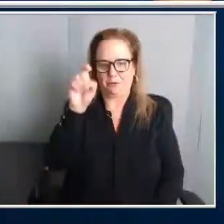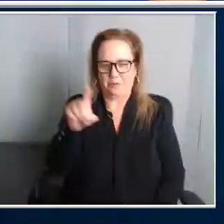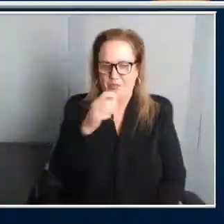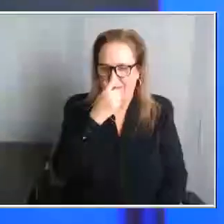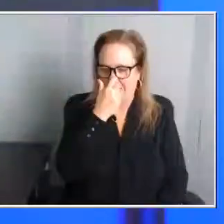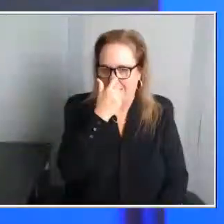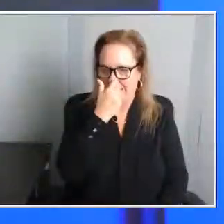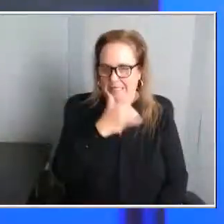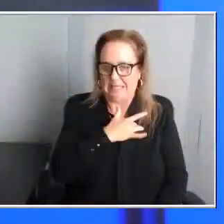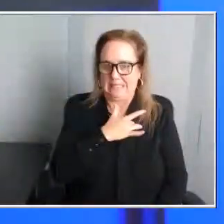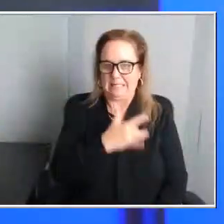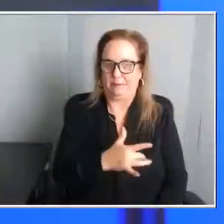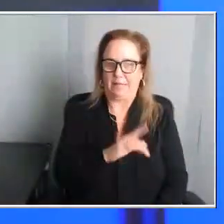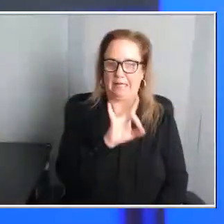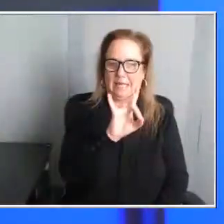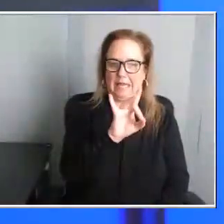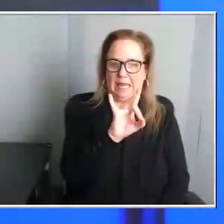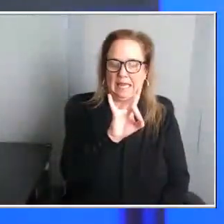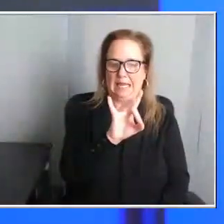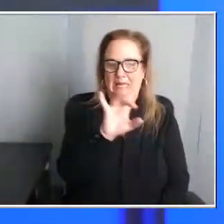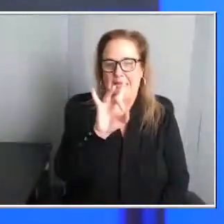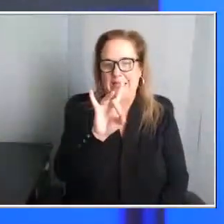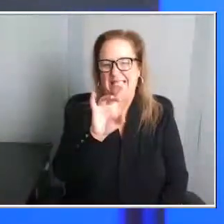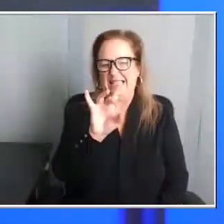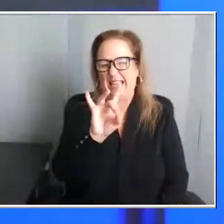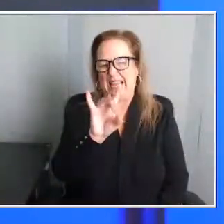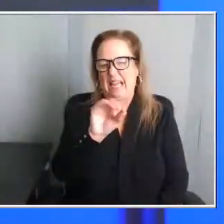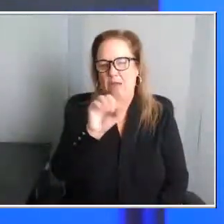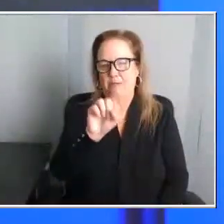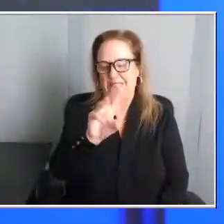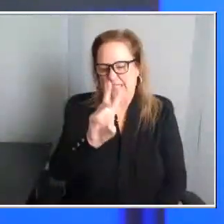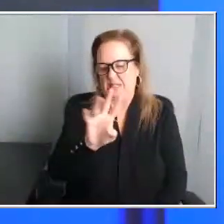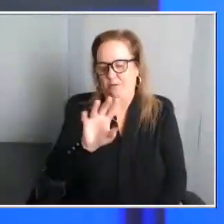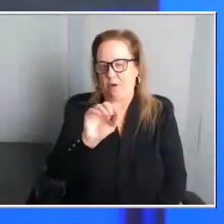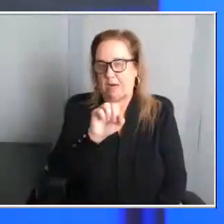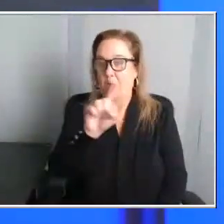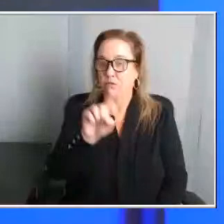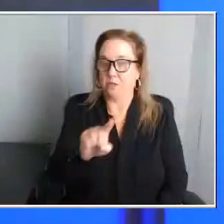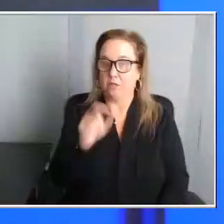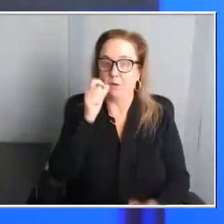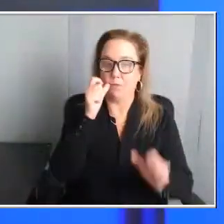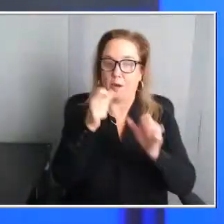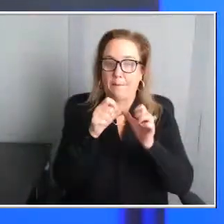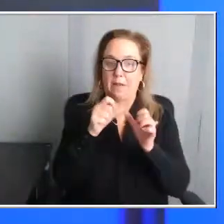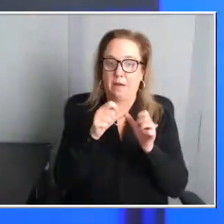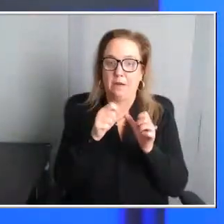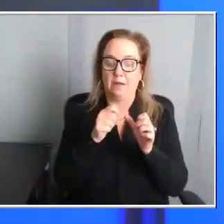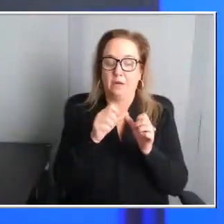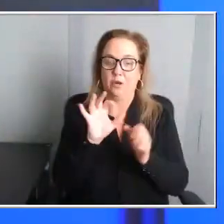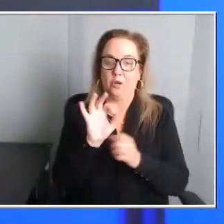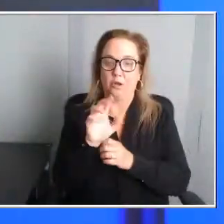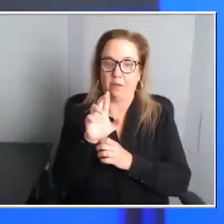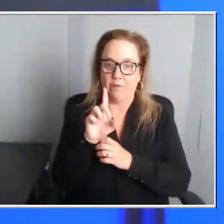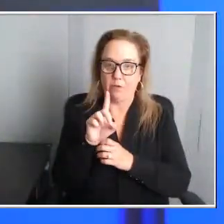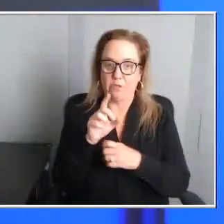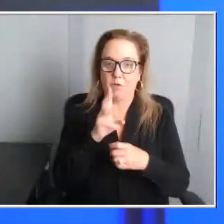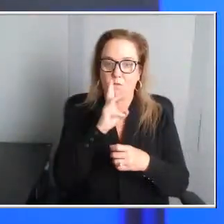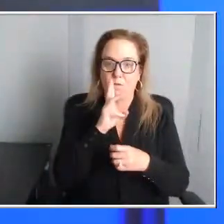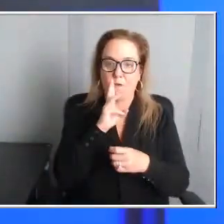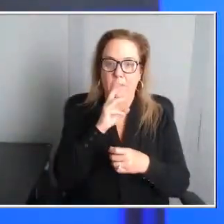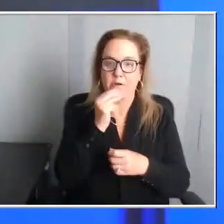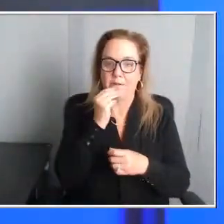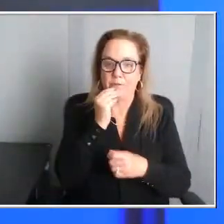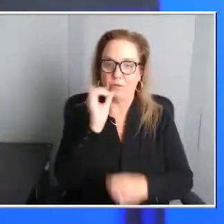we say like 8-ounce, glasses. Okay. You also have to remember you get fluids and water in your food.